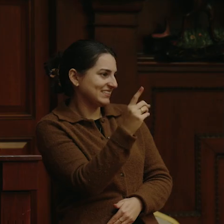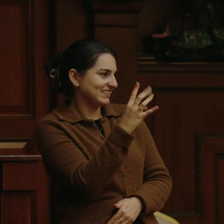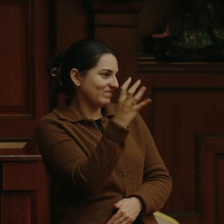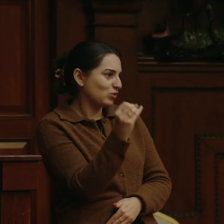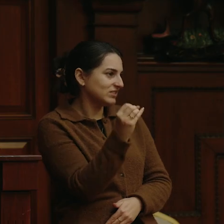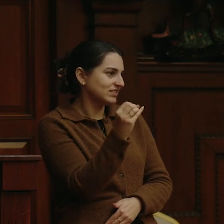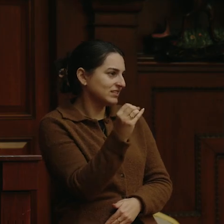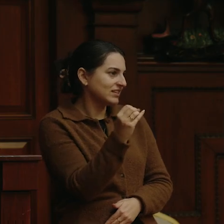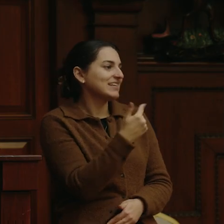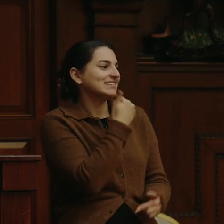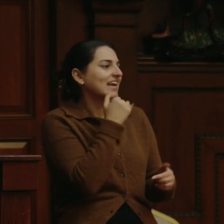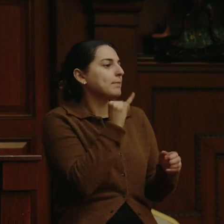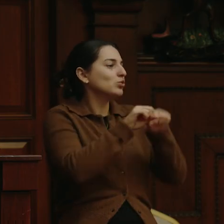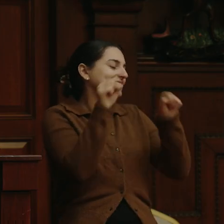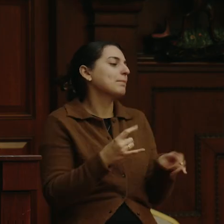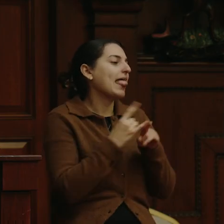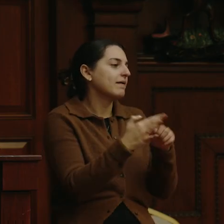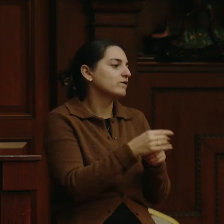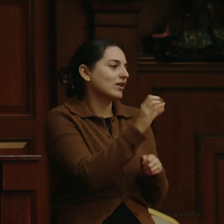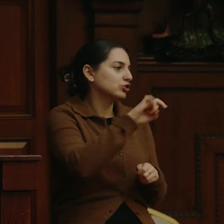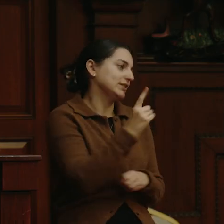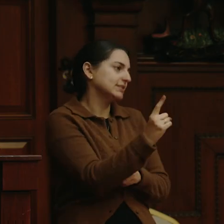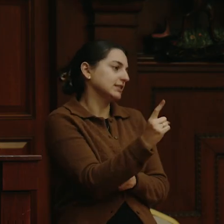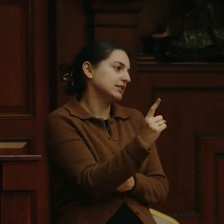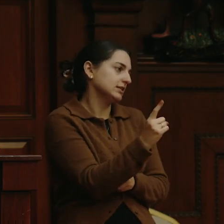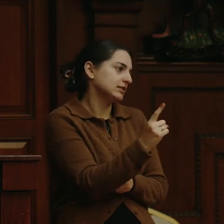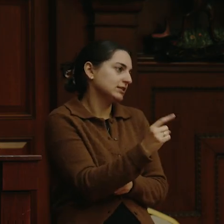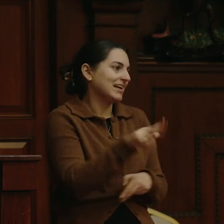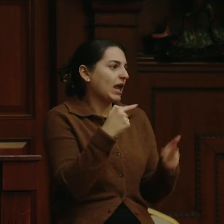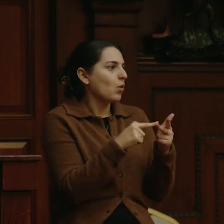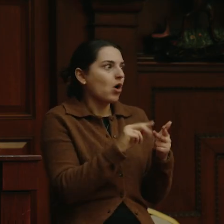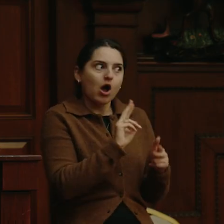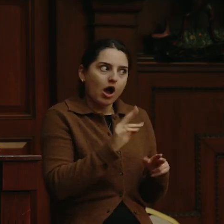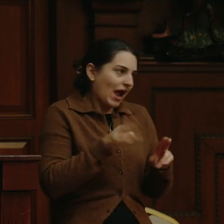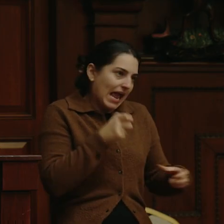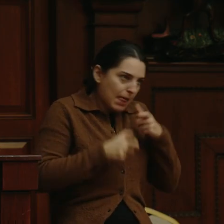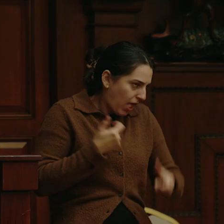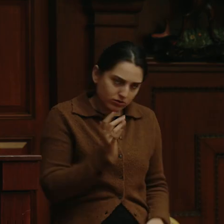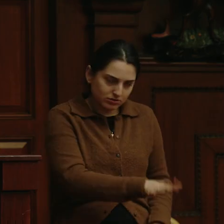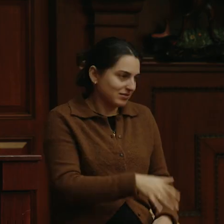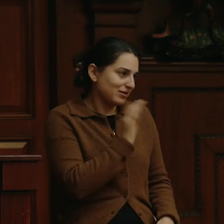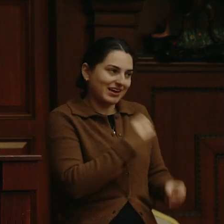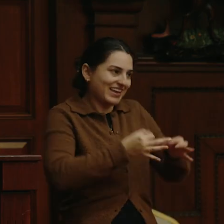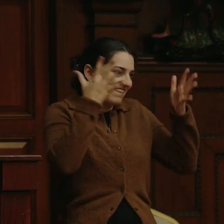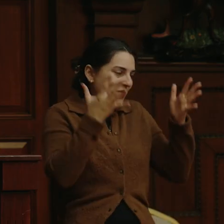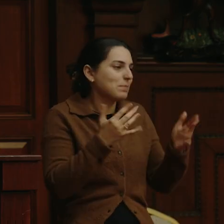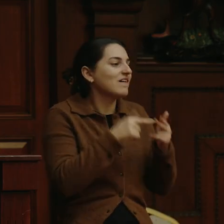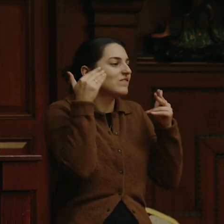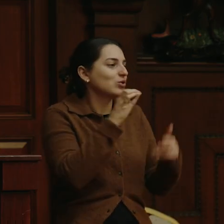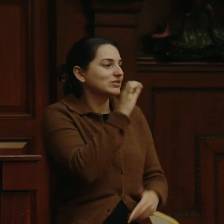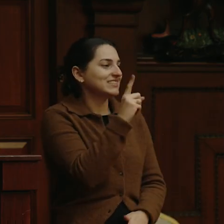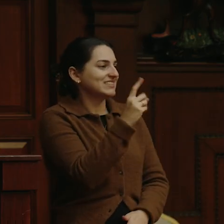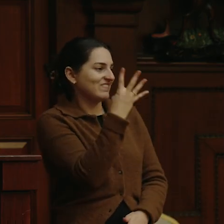the immune system that is known to be involved in Sjögren's disease. The next one I'm not even going to try and pronounce, but it also targets